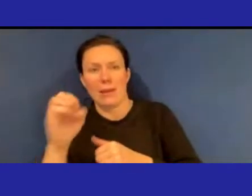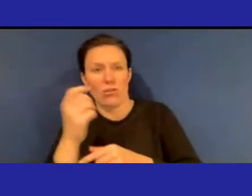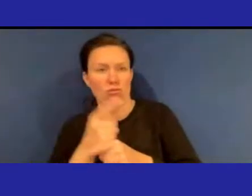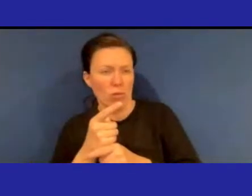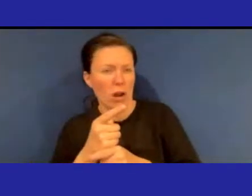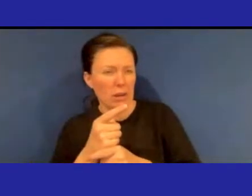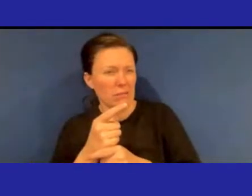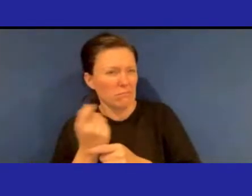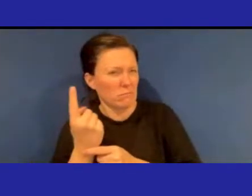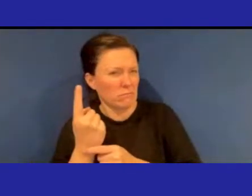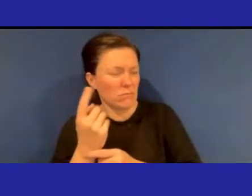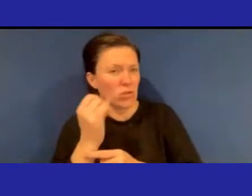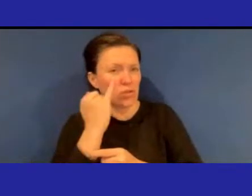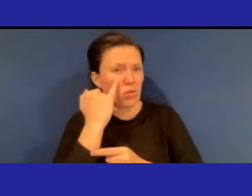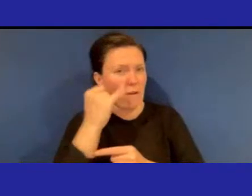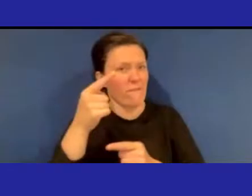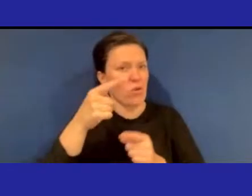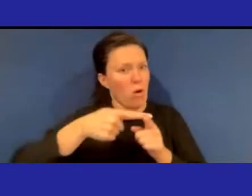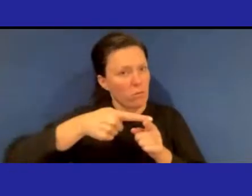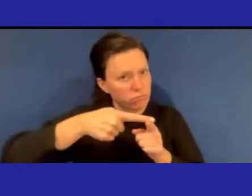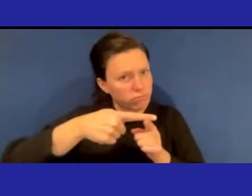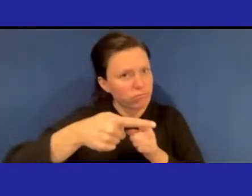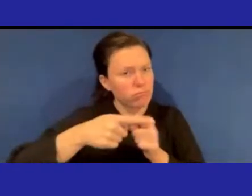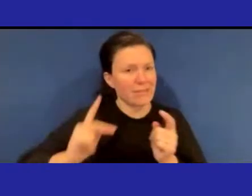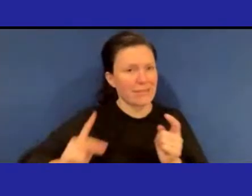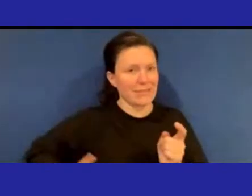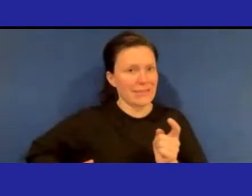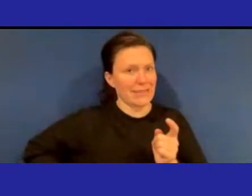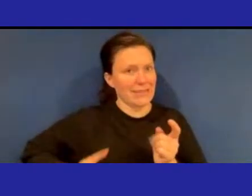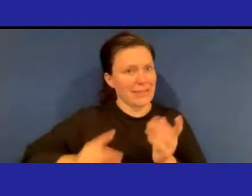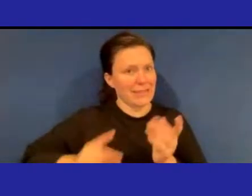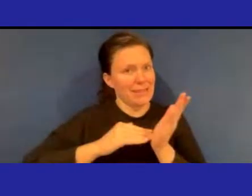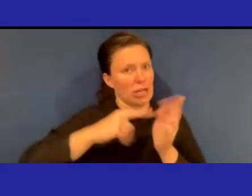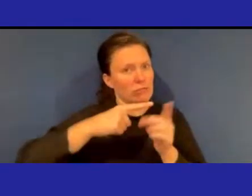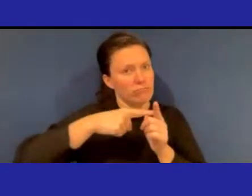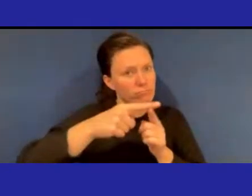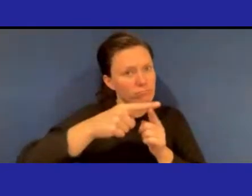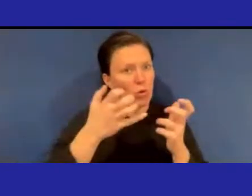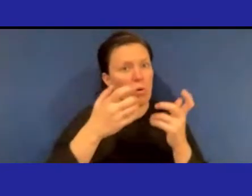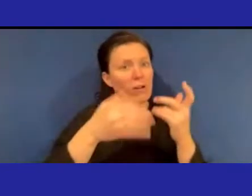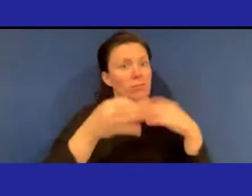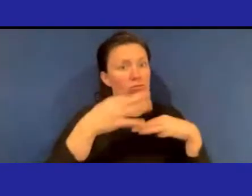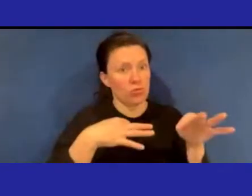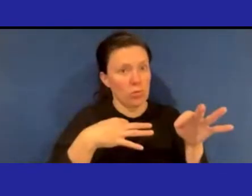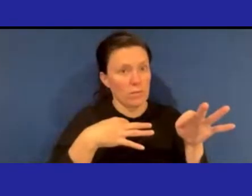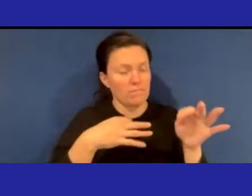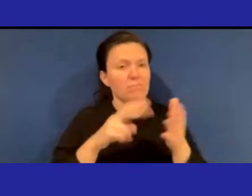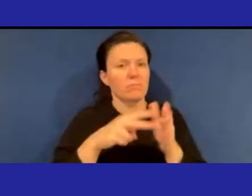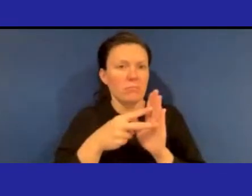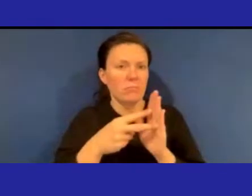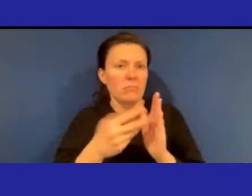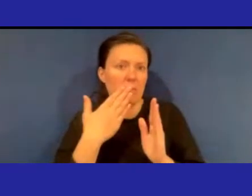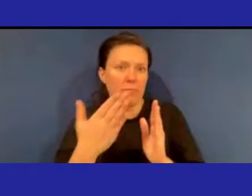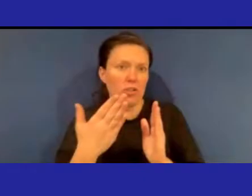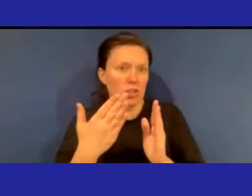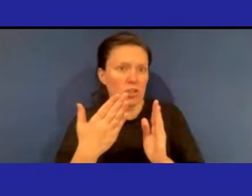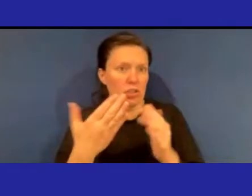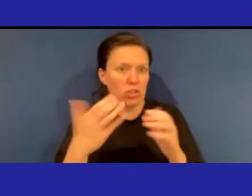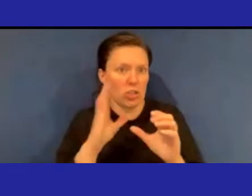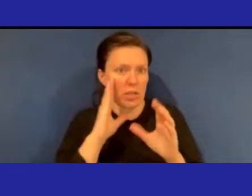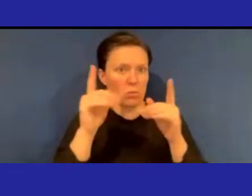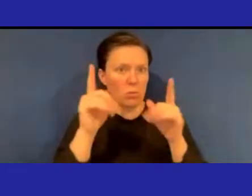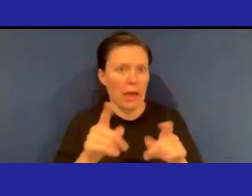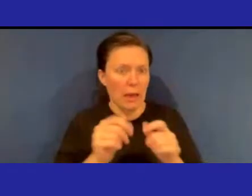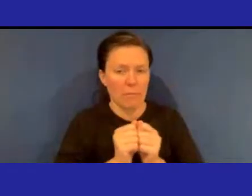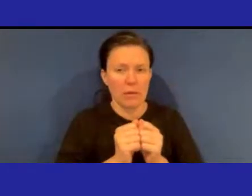if your nephrologist is trying to get you a transplant, you stand a good chance. If your nephrologist, is